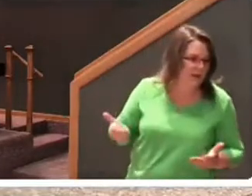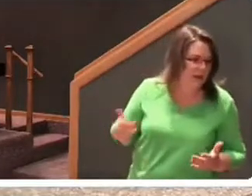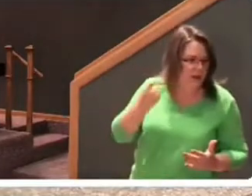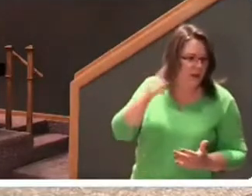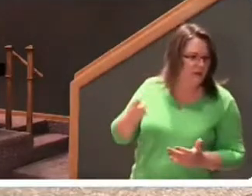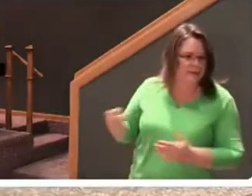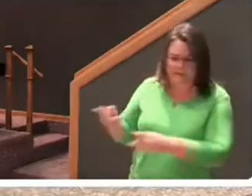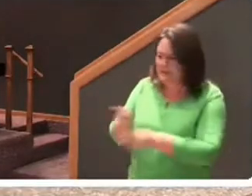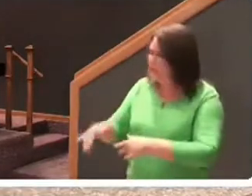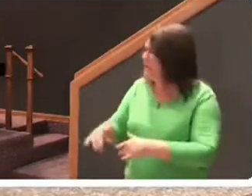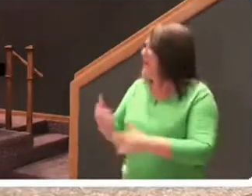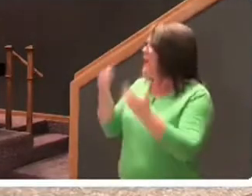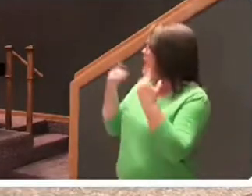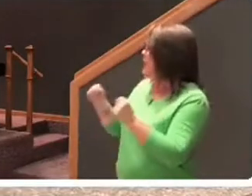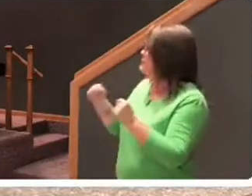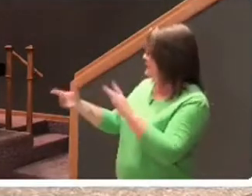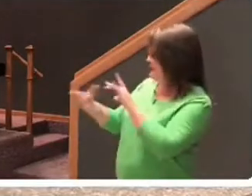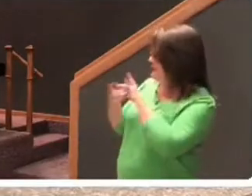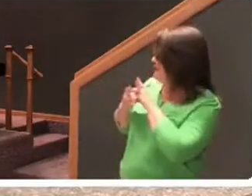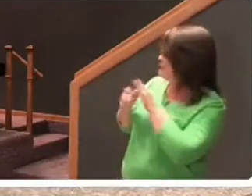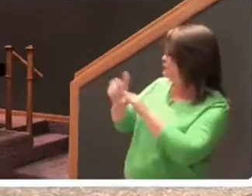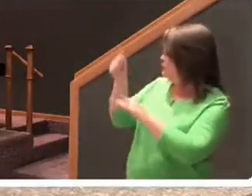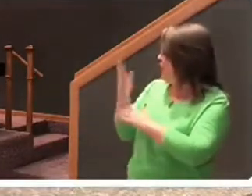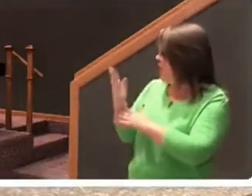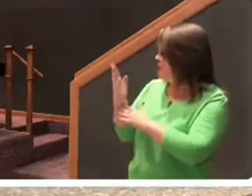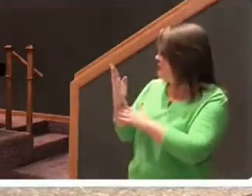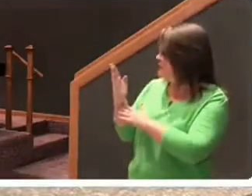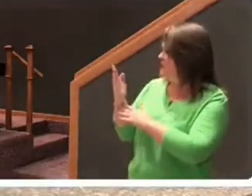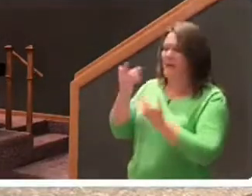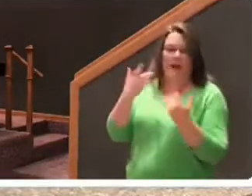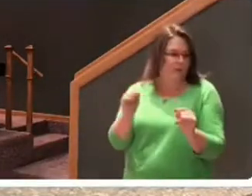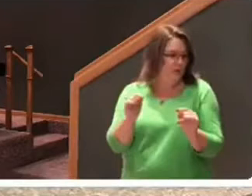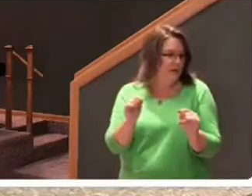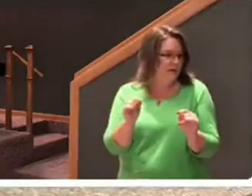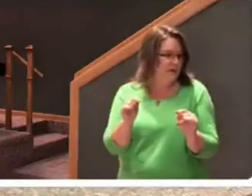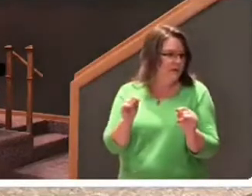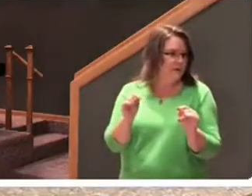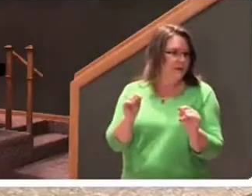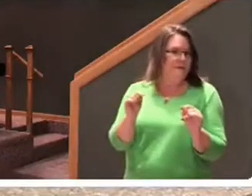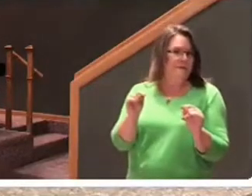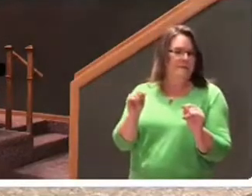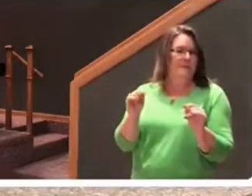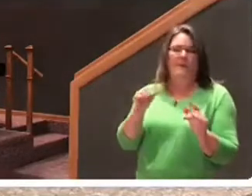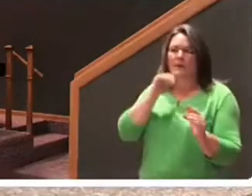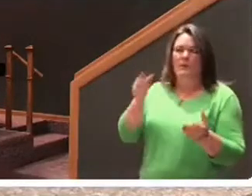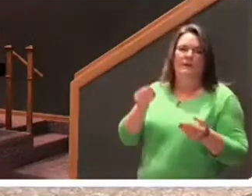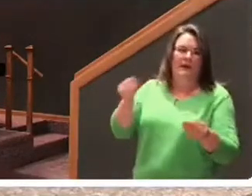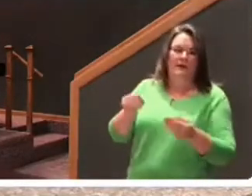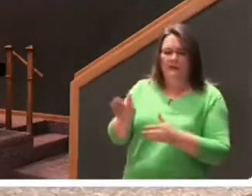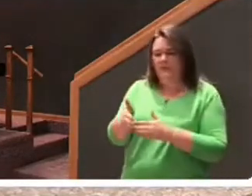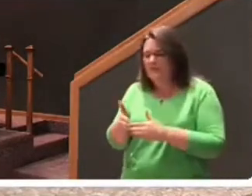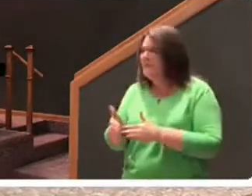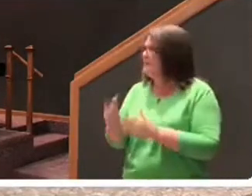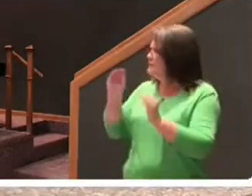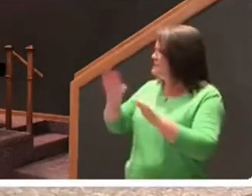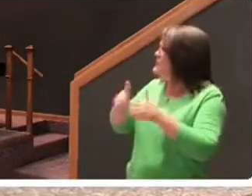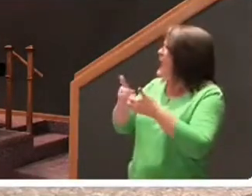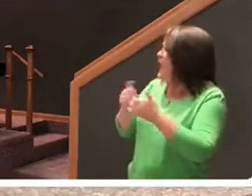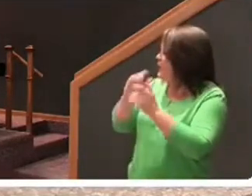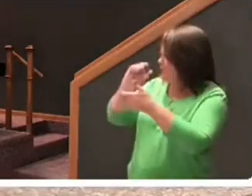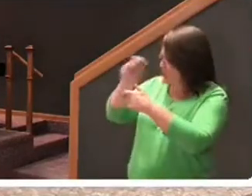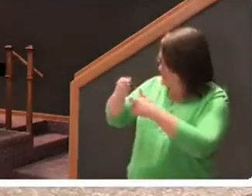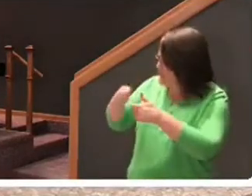their provision. I'm trying to connect them to God. I'm trying, you know, we don't give a fish, we teach people how to fish, right?